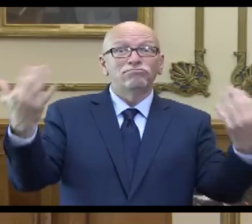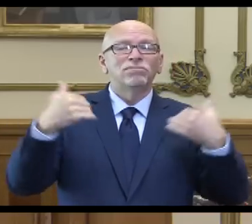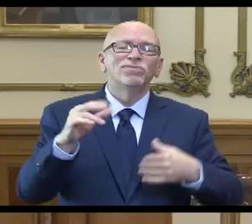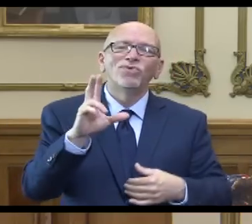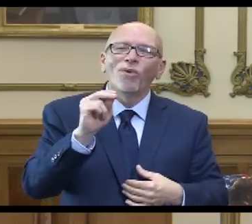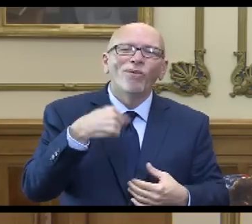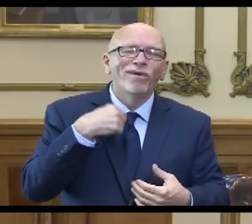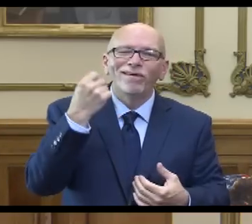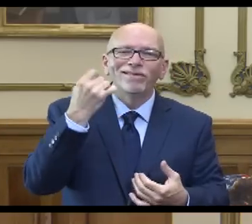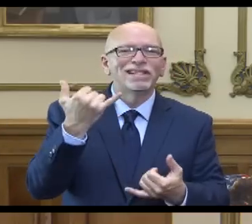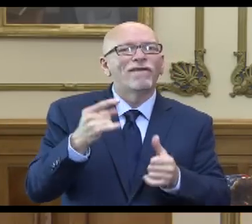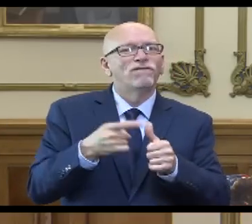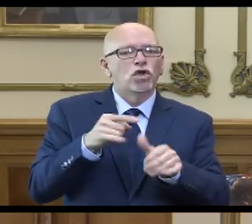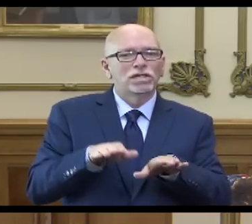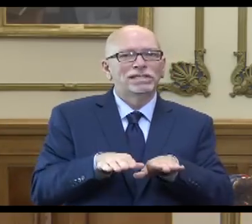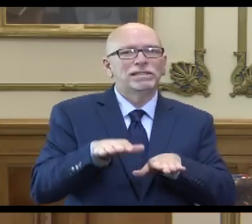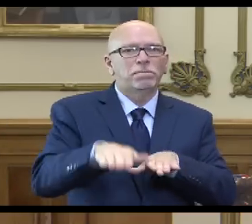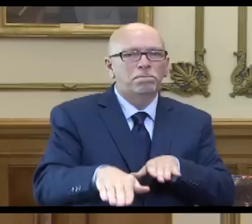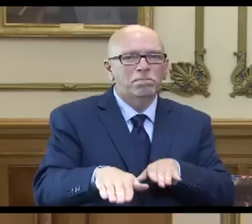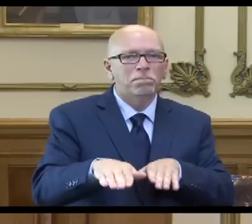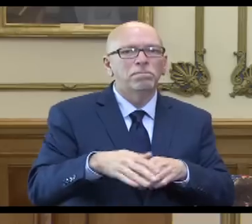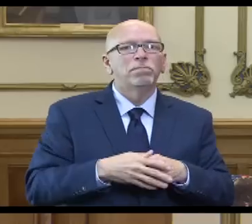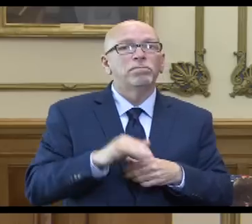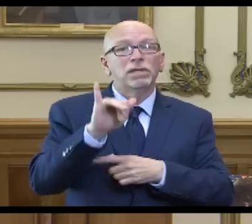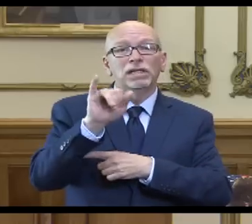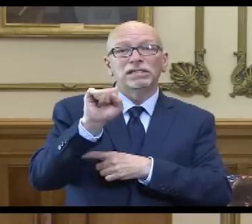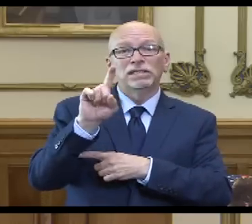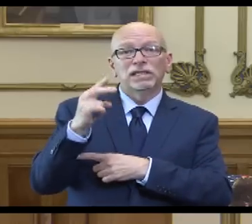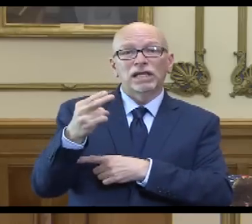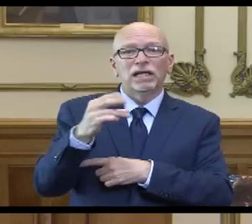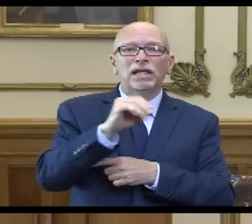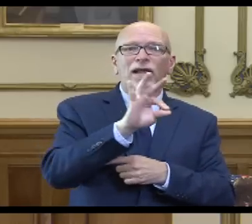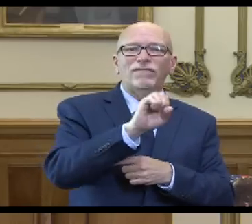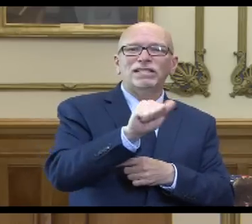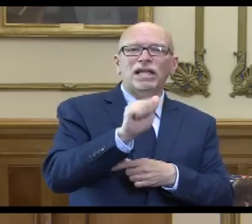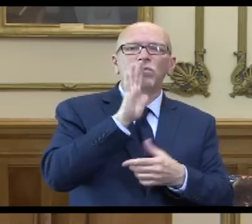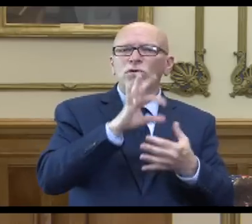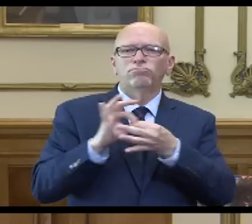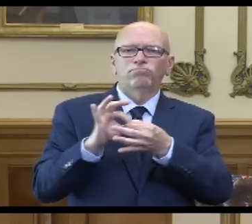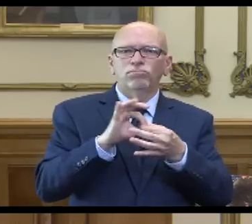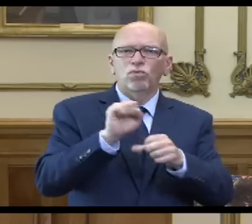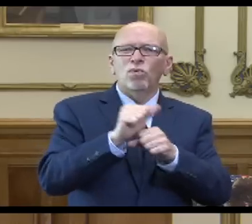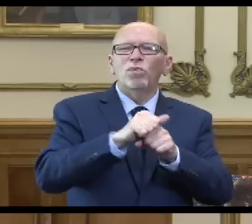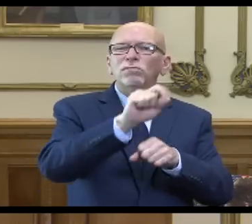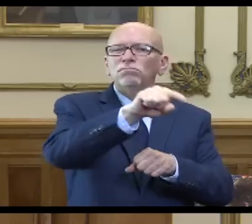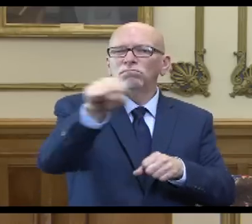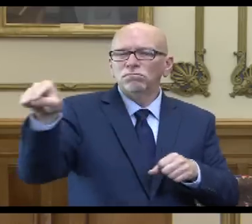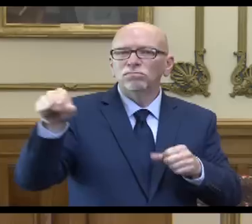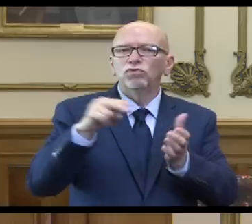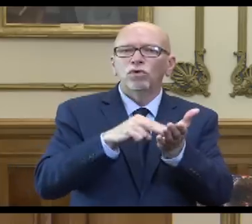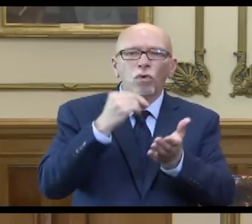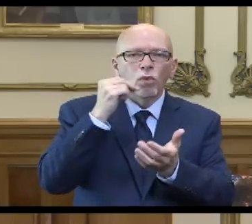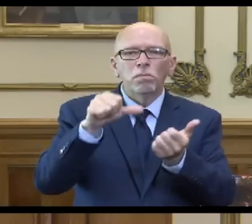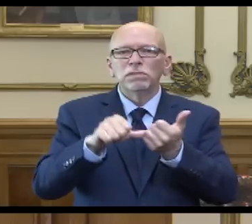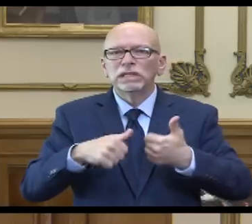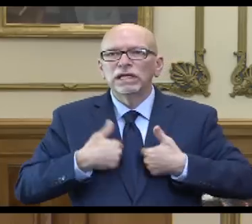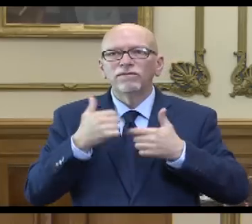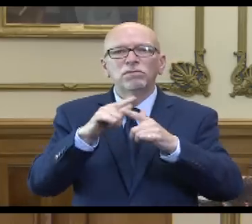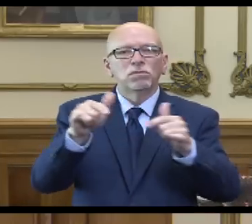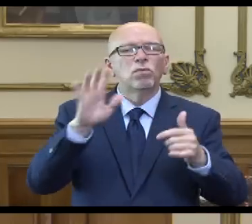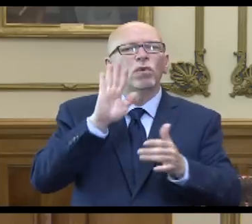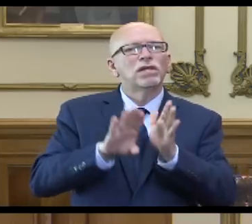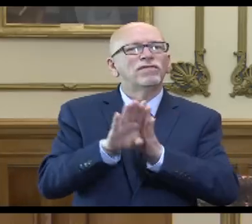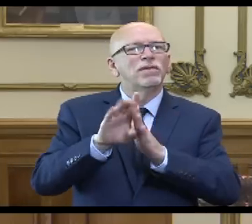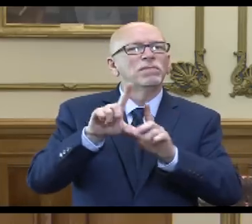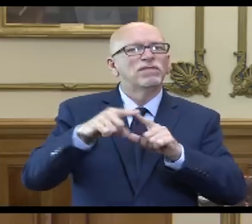This is just a first step. ISDH and FSSA will continue to work with our partners in long-term care to develop a series